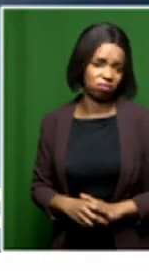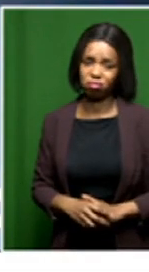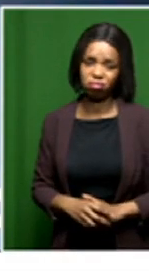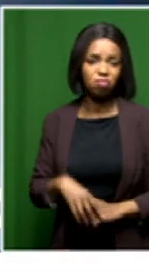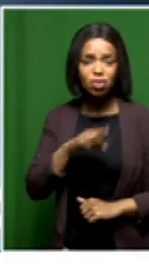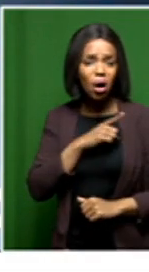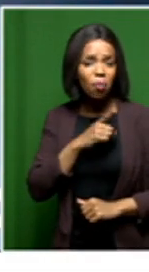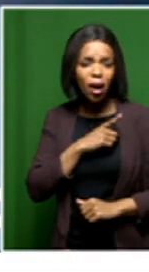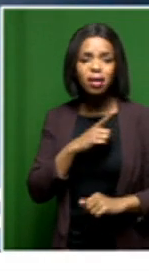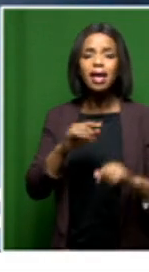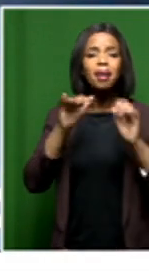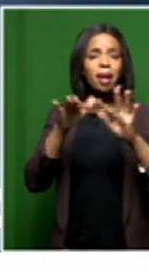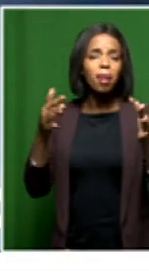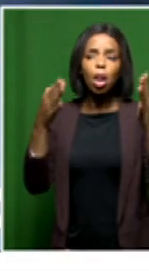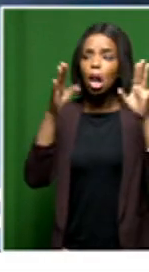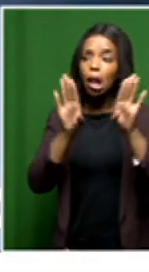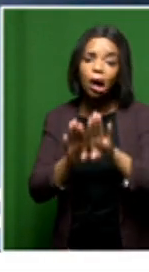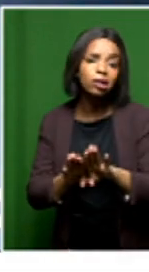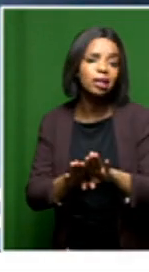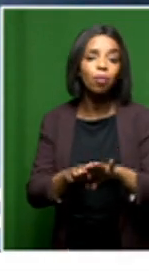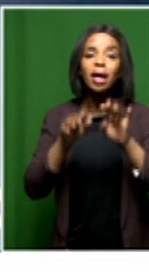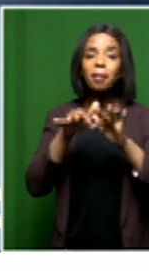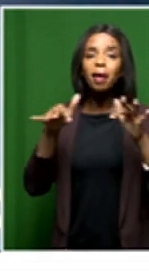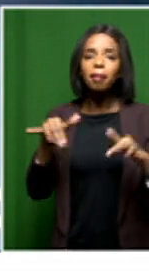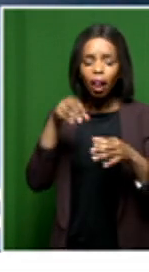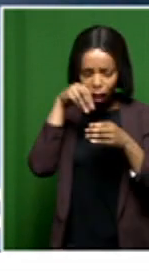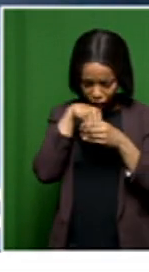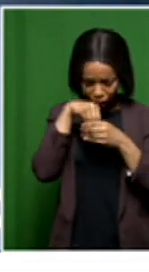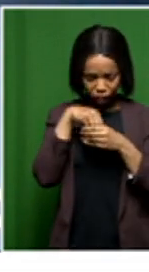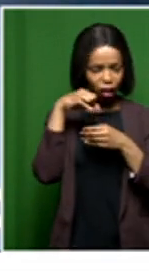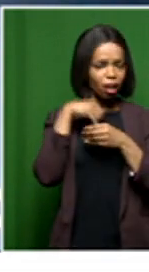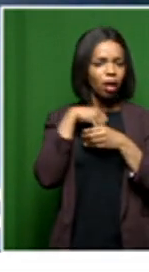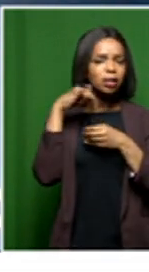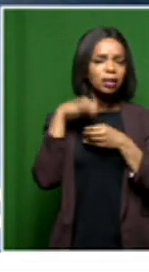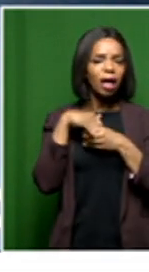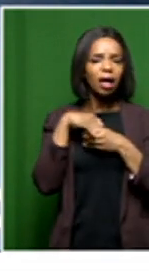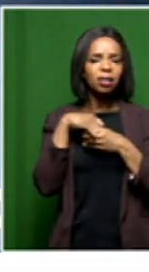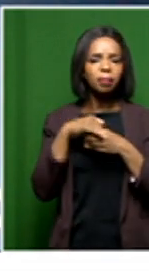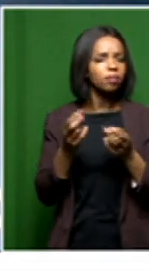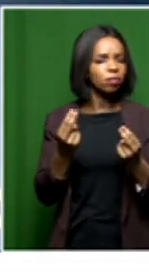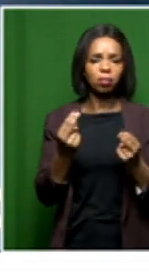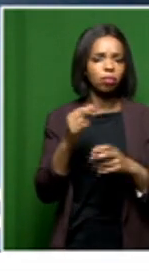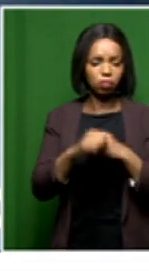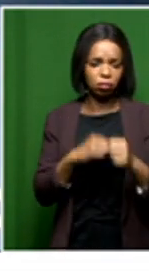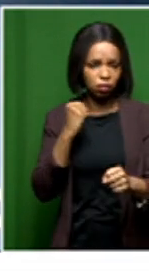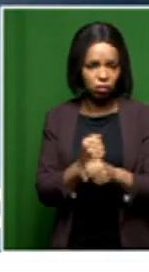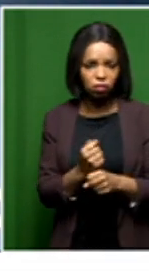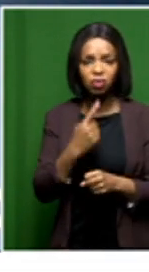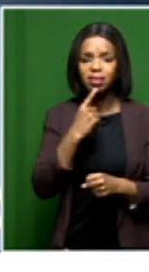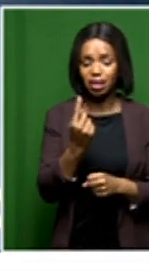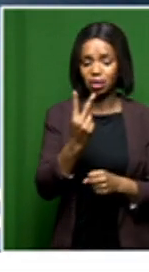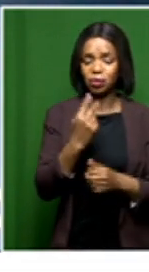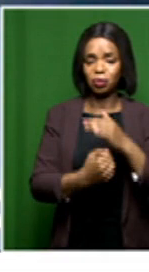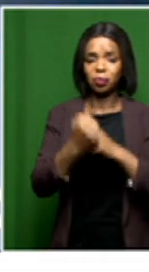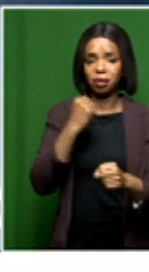lockdown. People haven't been able to leave their homes. This has been a brand new way of life. So I don't think judge yourself over the last 2 years. I mean, that